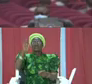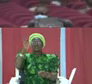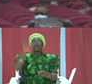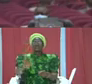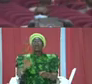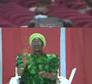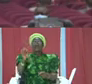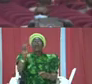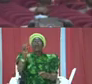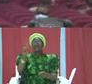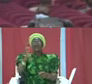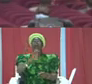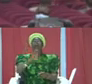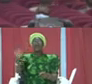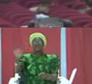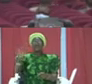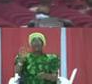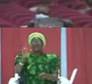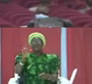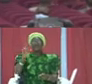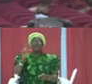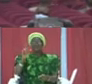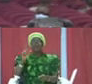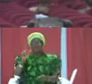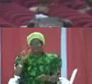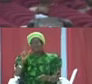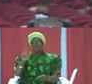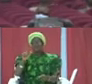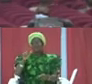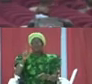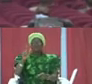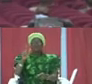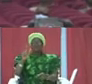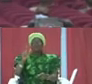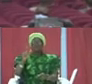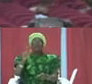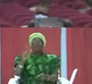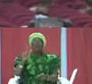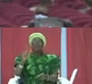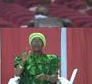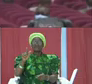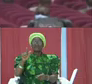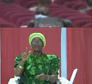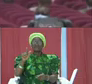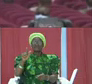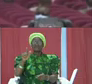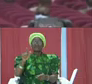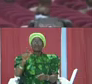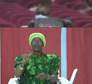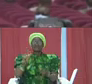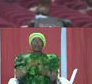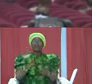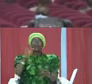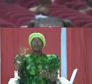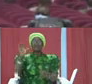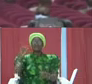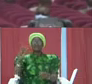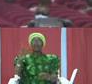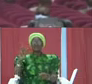11, verse 23 through to 34. The book of 1